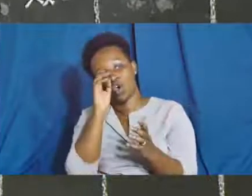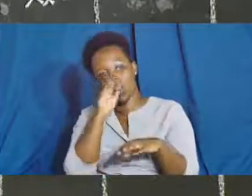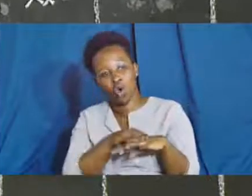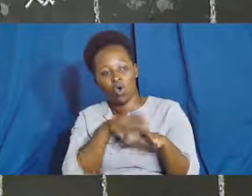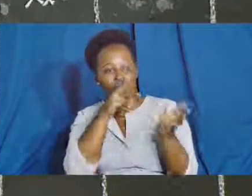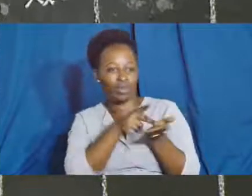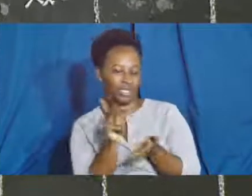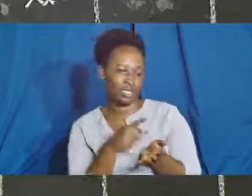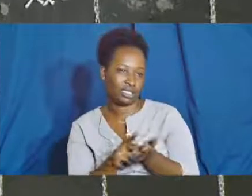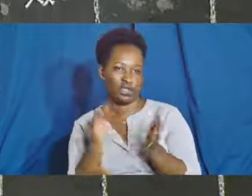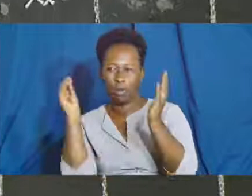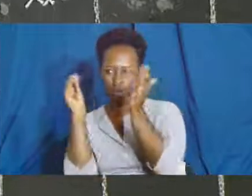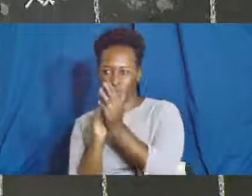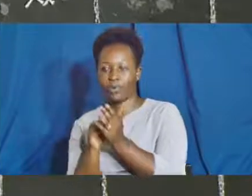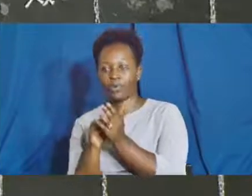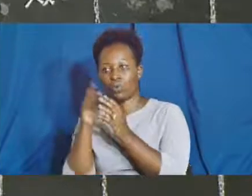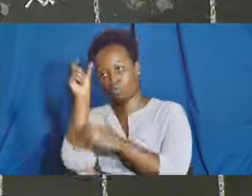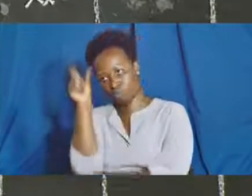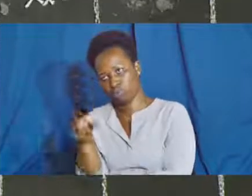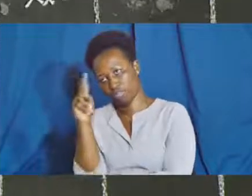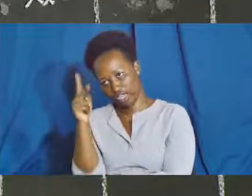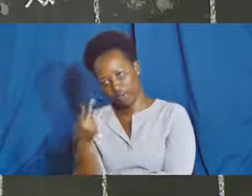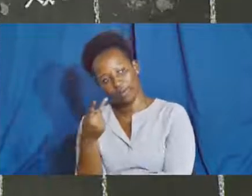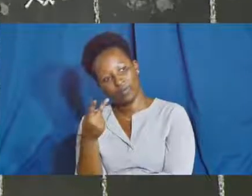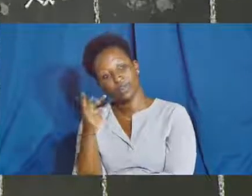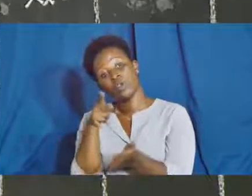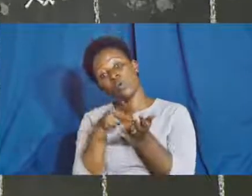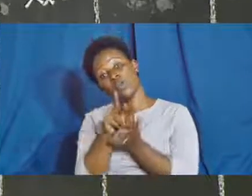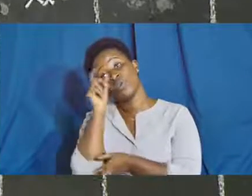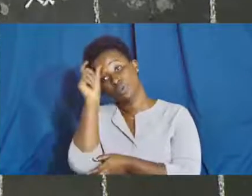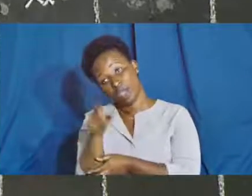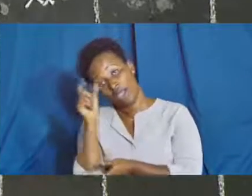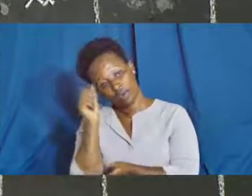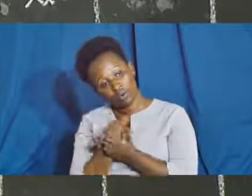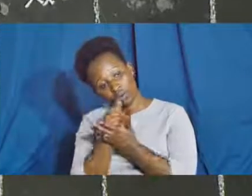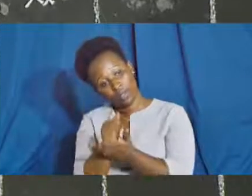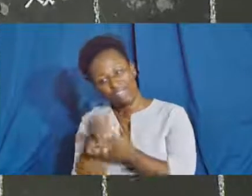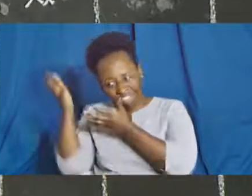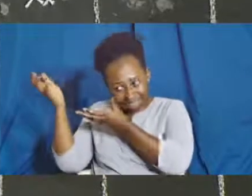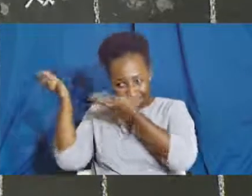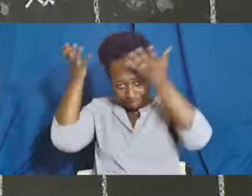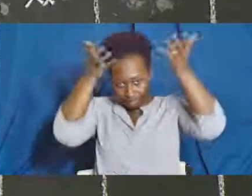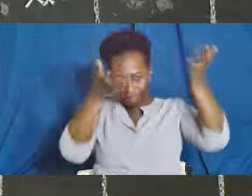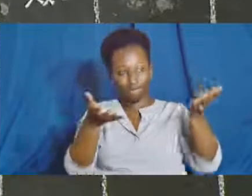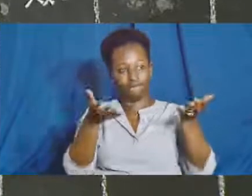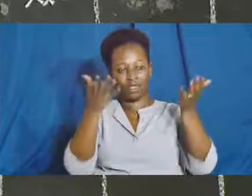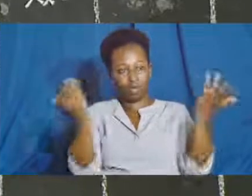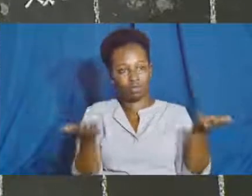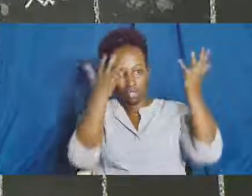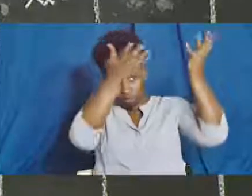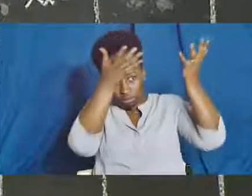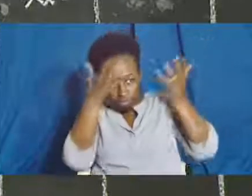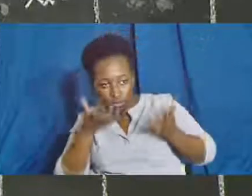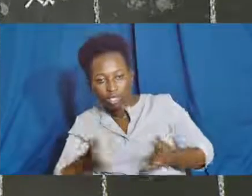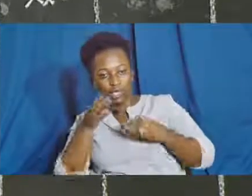figure on the value of purchases. You have paid people to help you to load and offload goods that you have